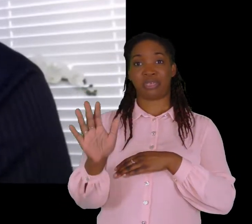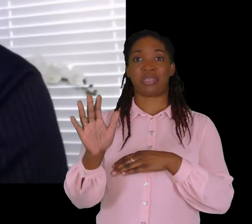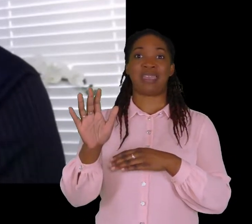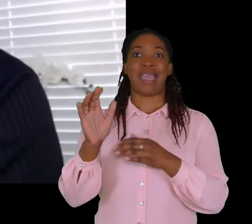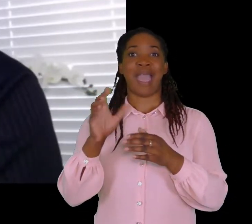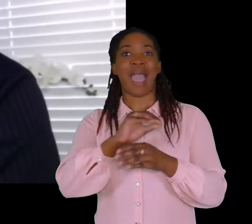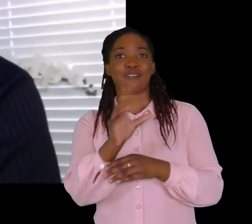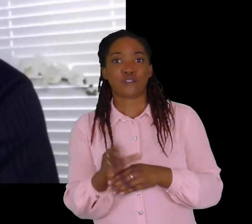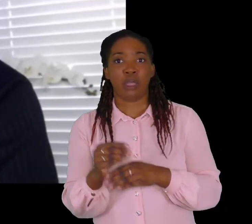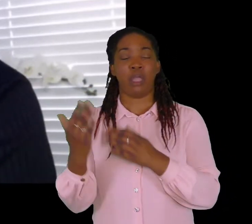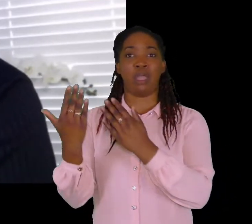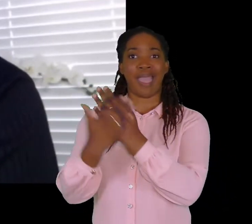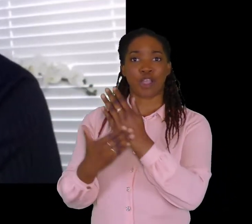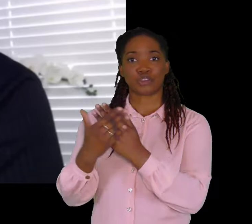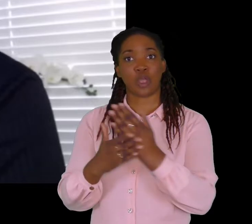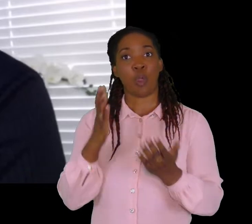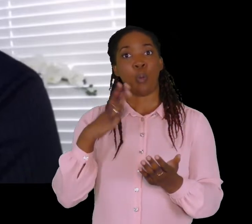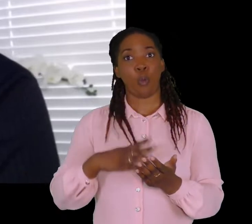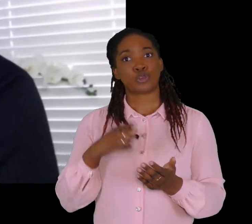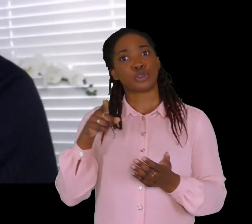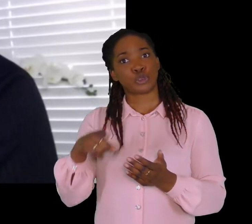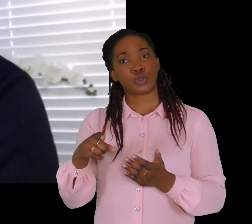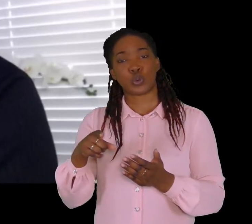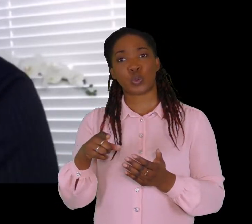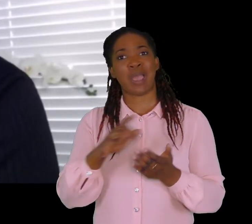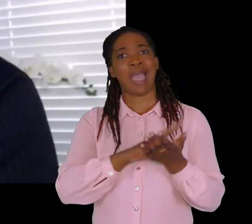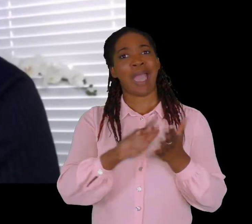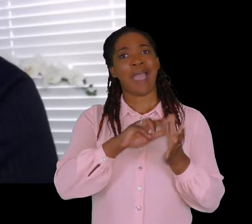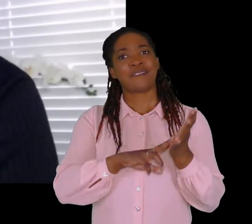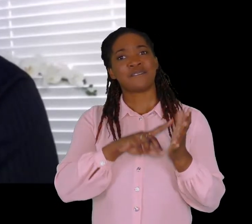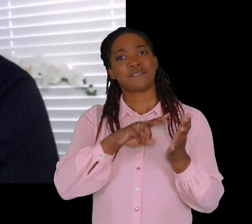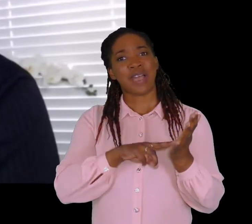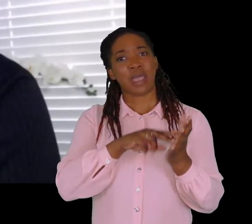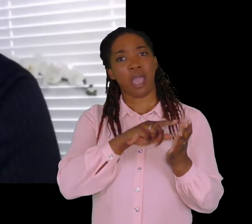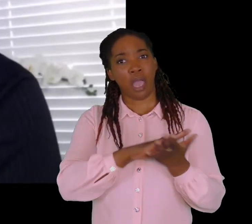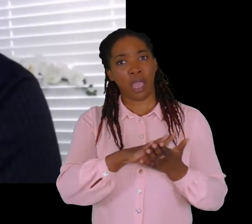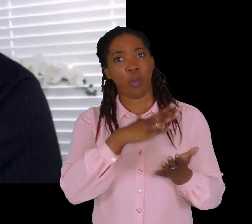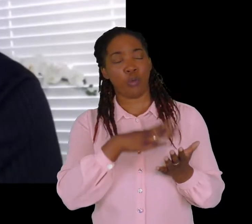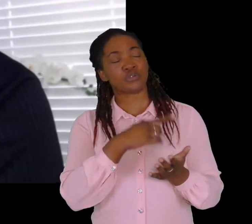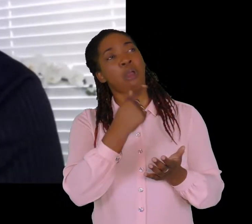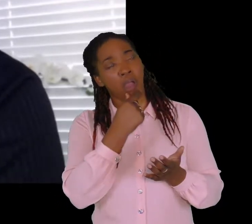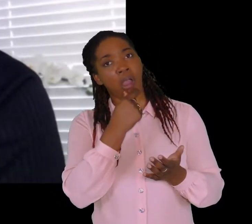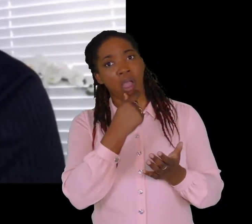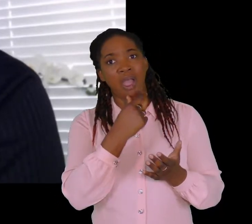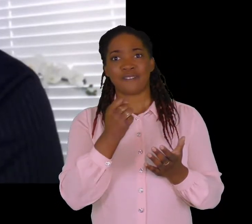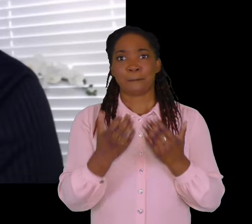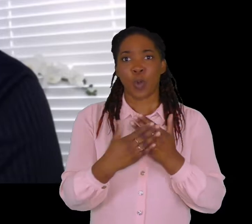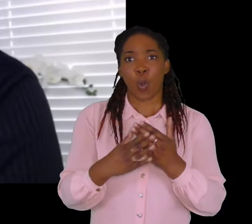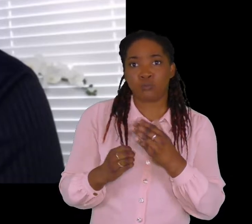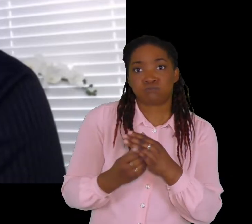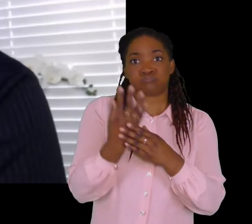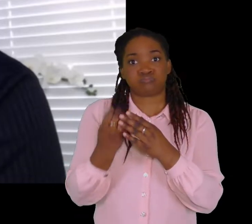and Central Asia, to bring back to Havana the fertile artistic imagination from the Southern world.